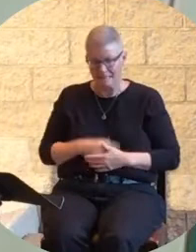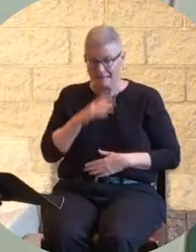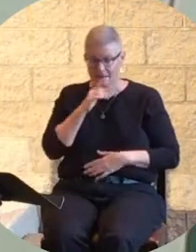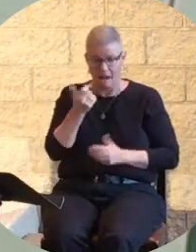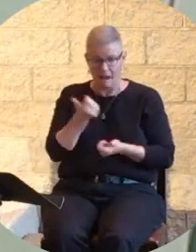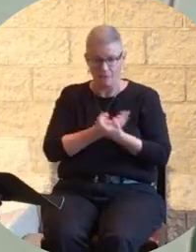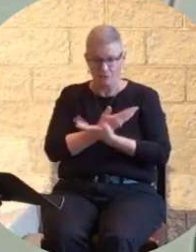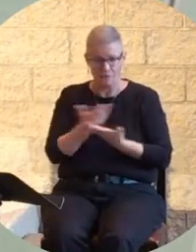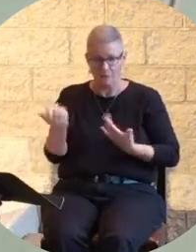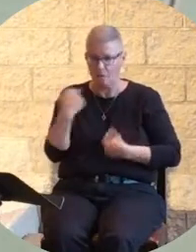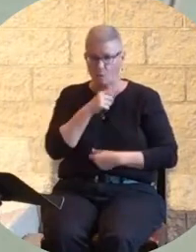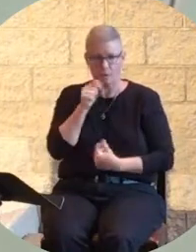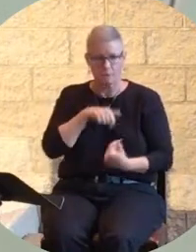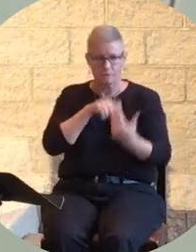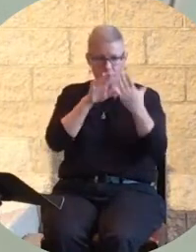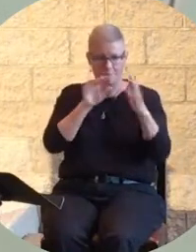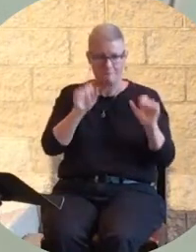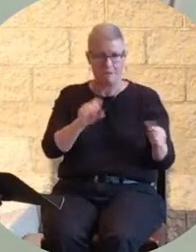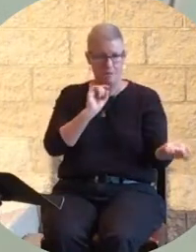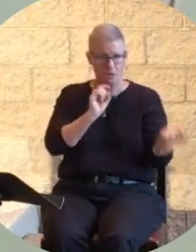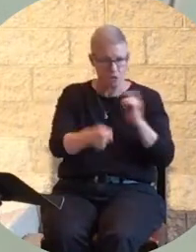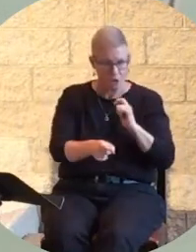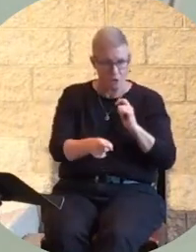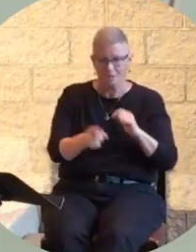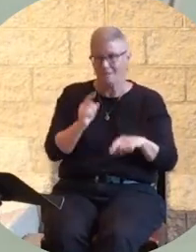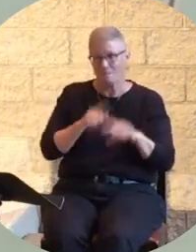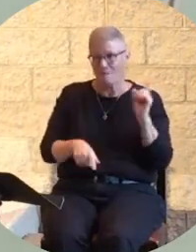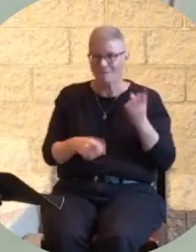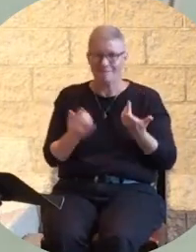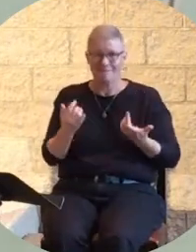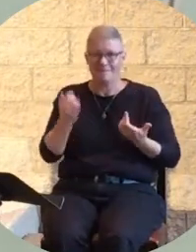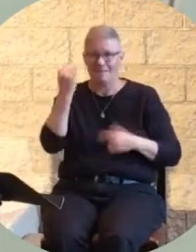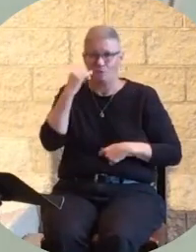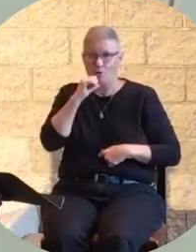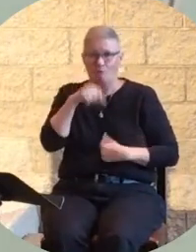changed, but nothing can be changed until it is faced.